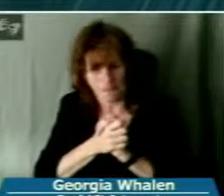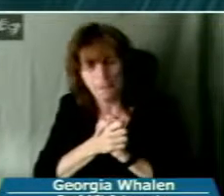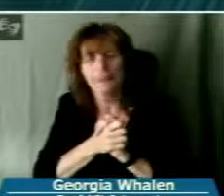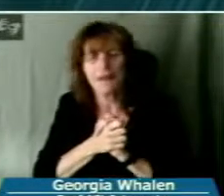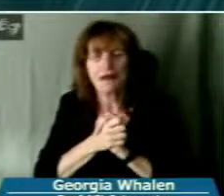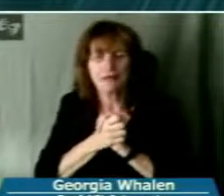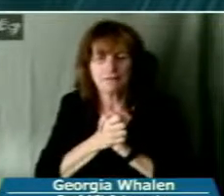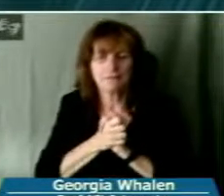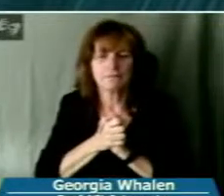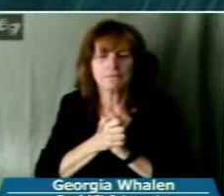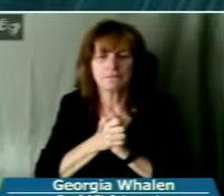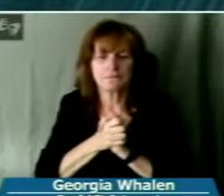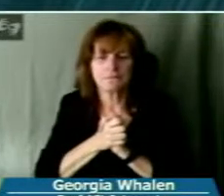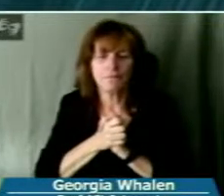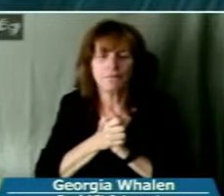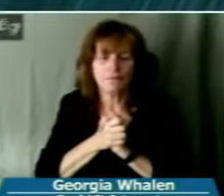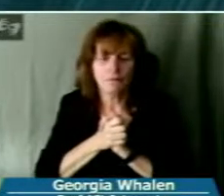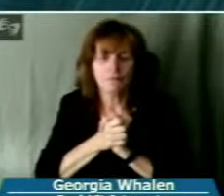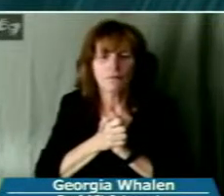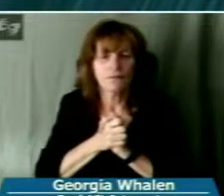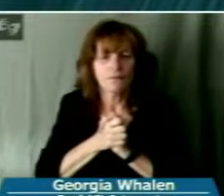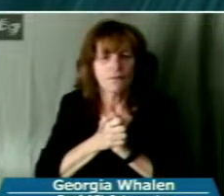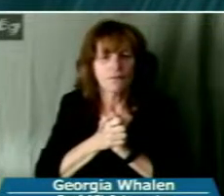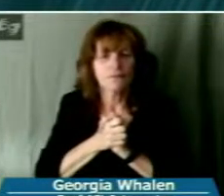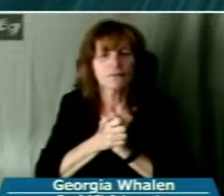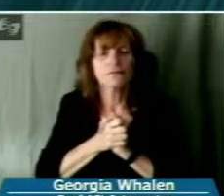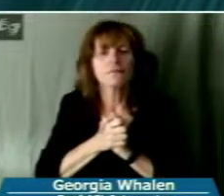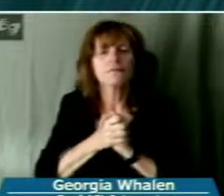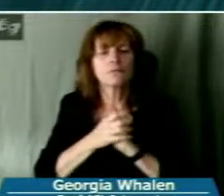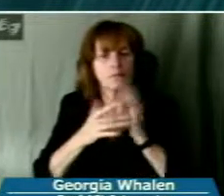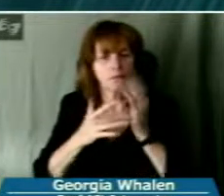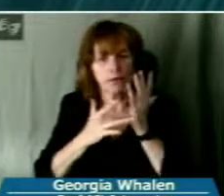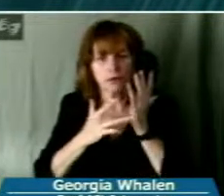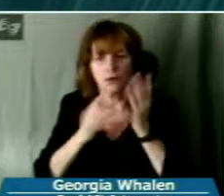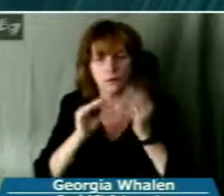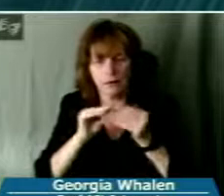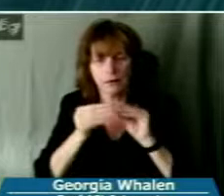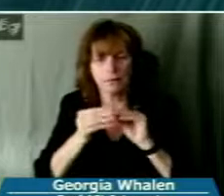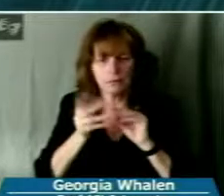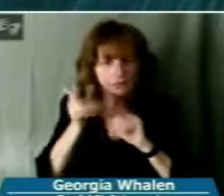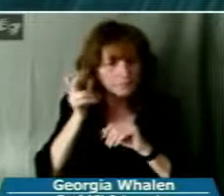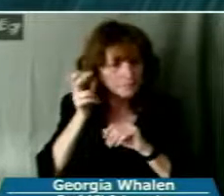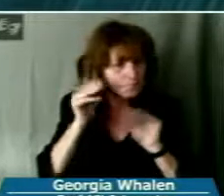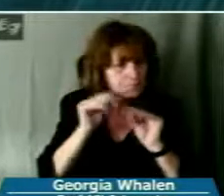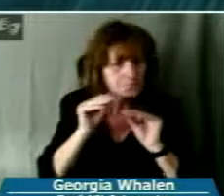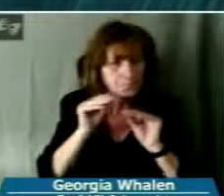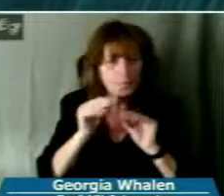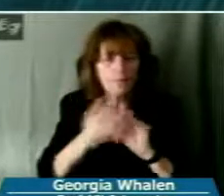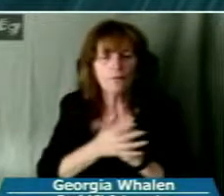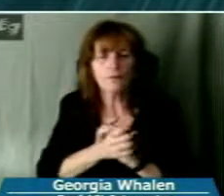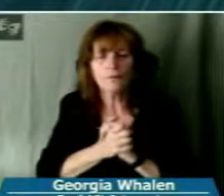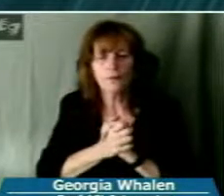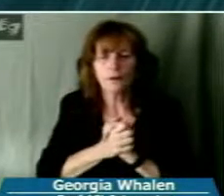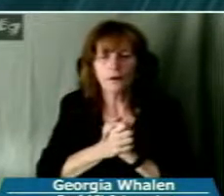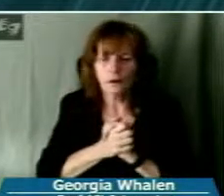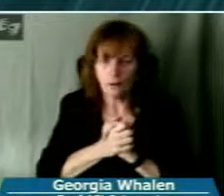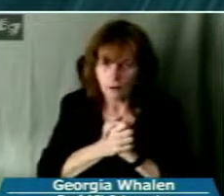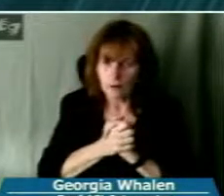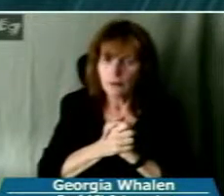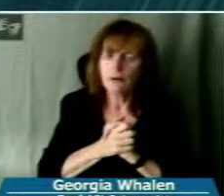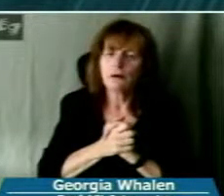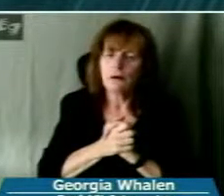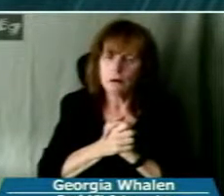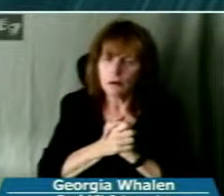our emergency shelter system. You will note that the vast majority of our residential care facilities, our retirement homes, our long-term